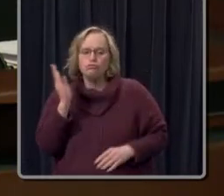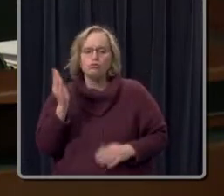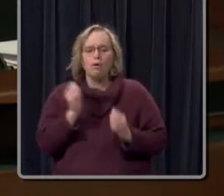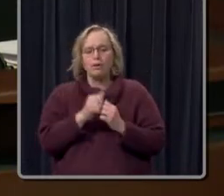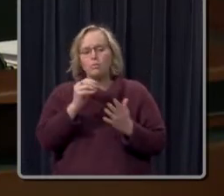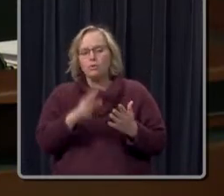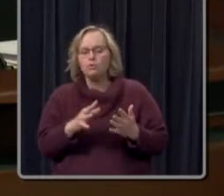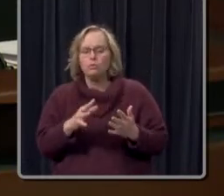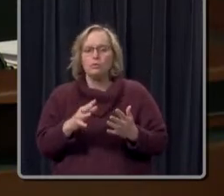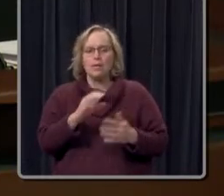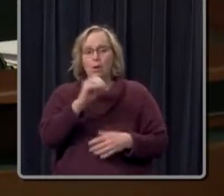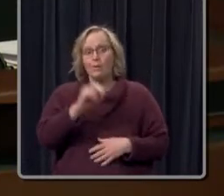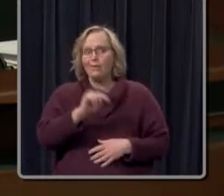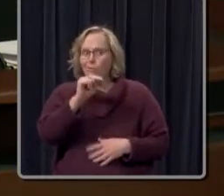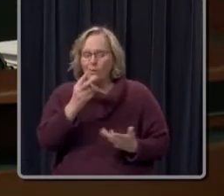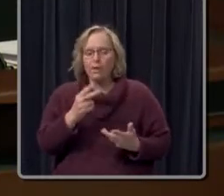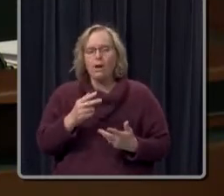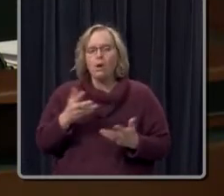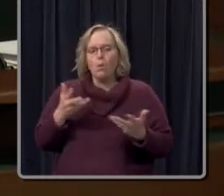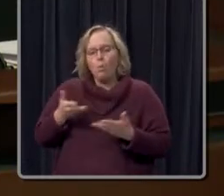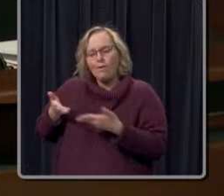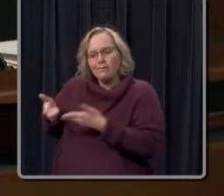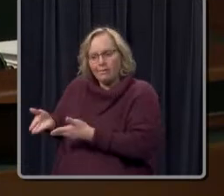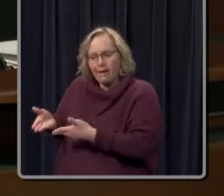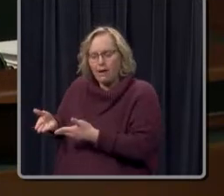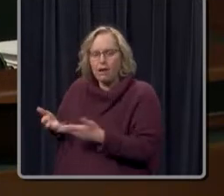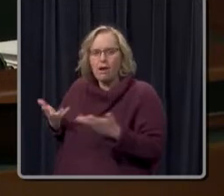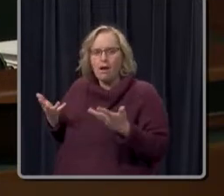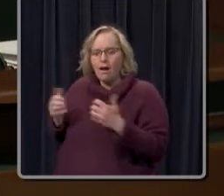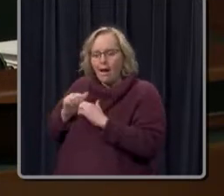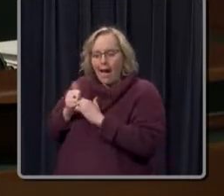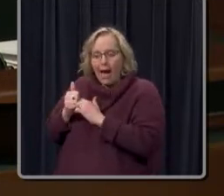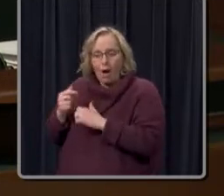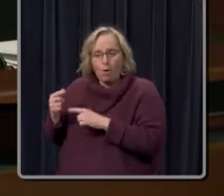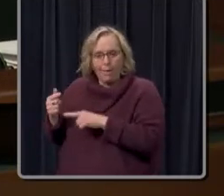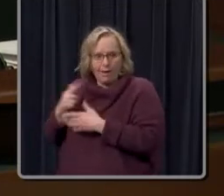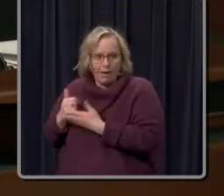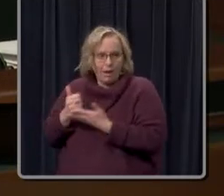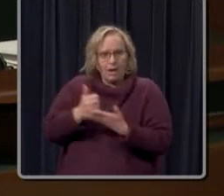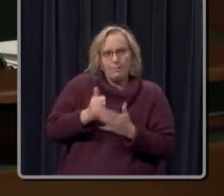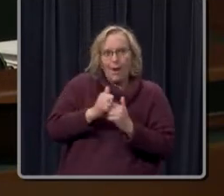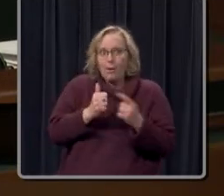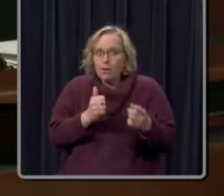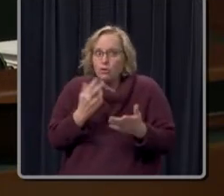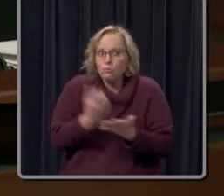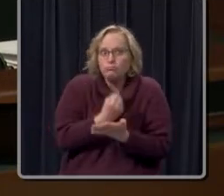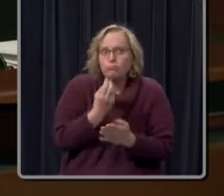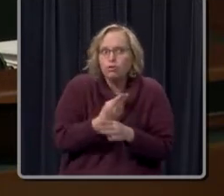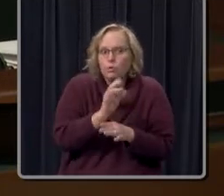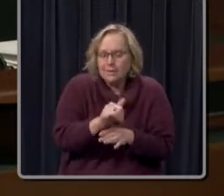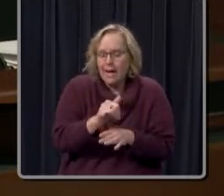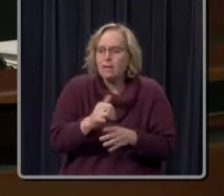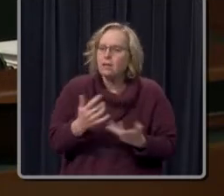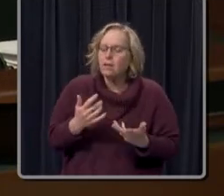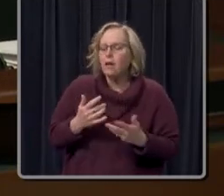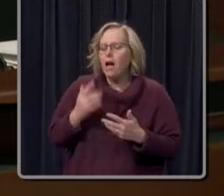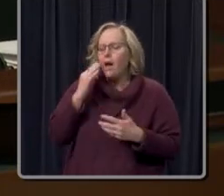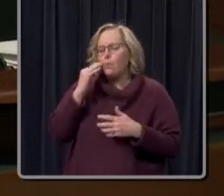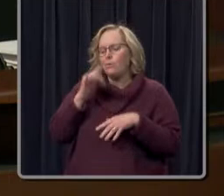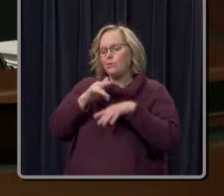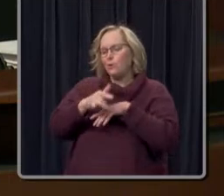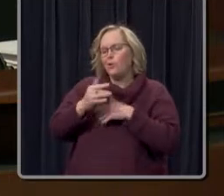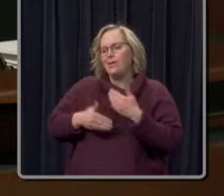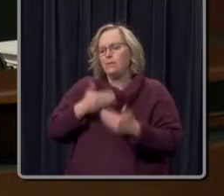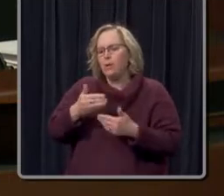there? What can it mean to you, and how could I use that? Or have we gotten to the point yet, it's kind of early in the process, where there's